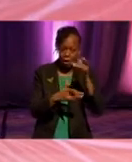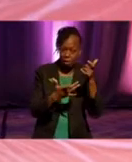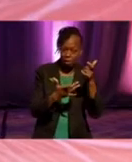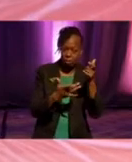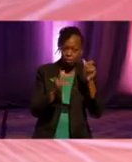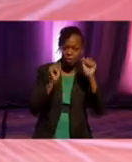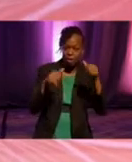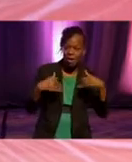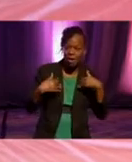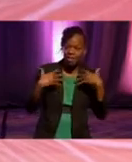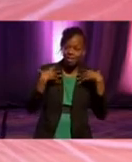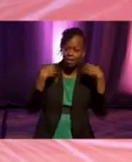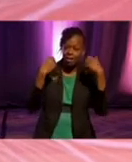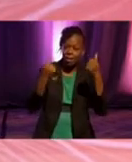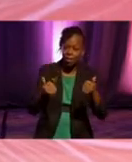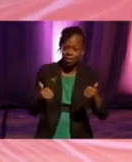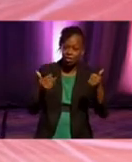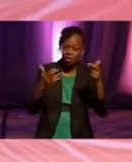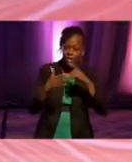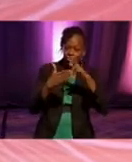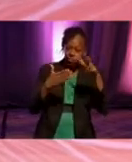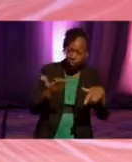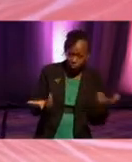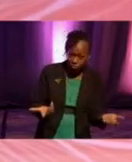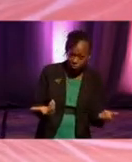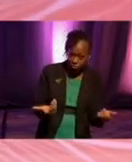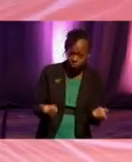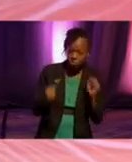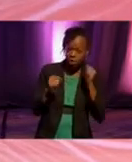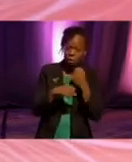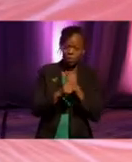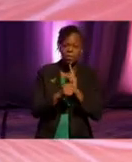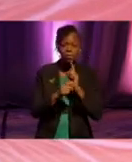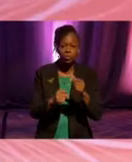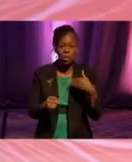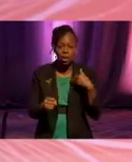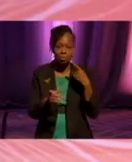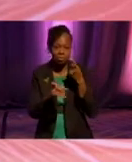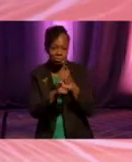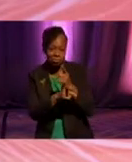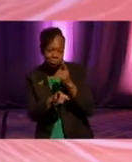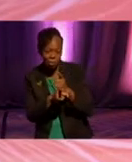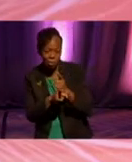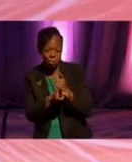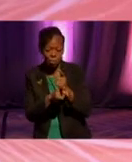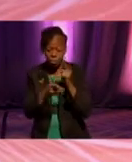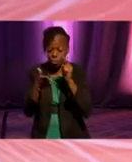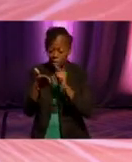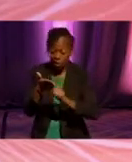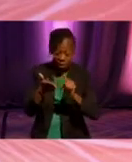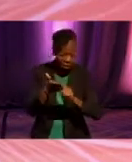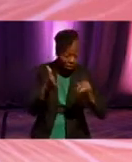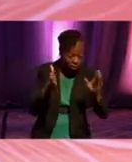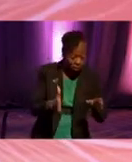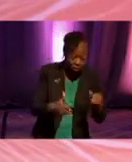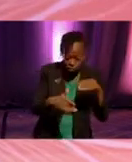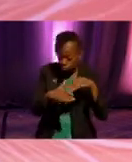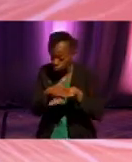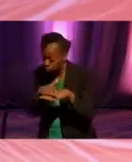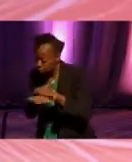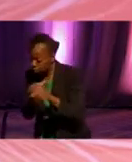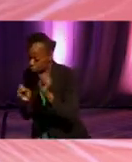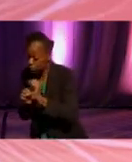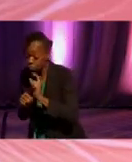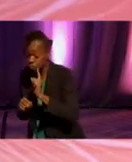have healthier outcomes. When we can make sure that we have the proper inspectors to go in to make sure that